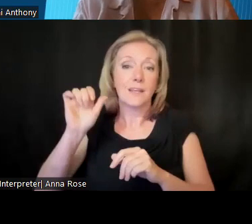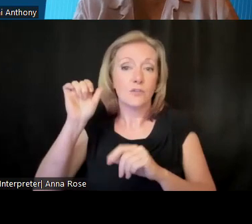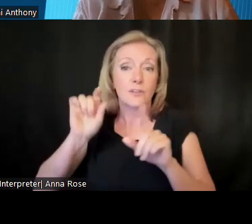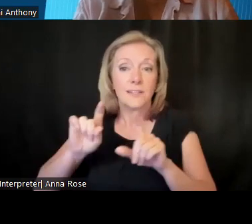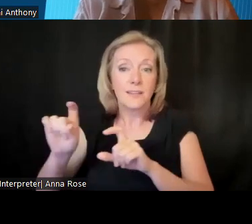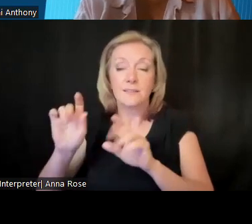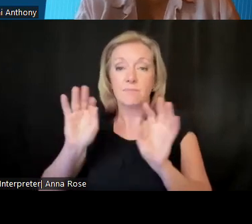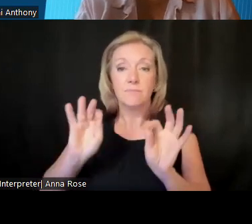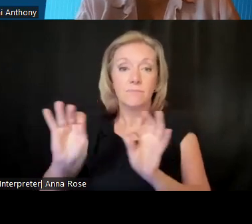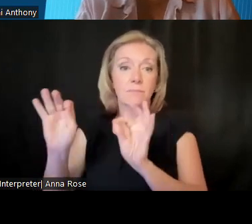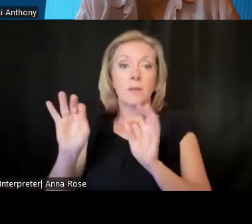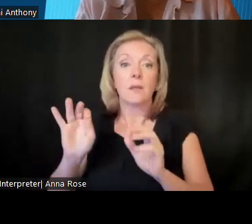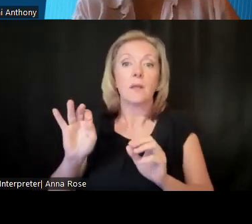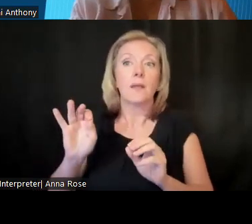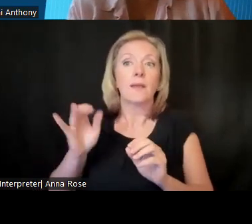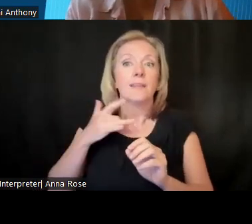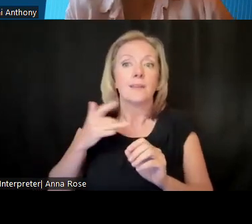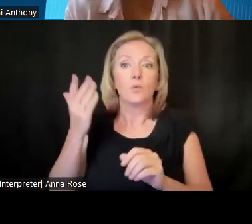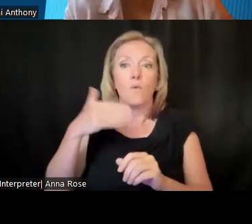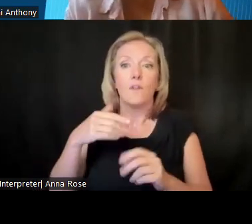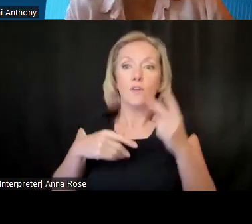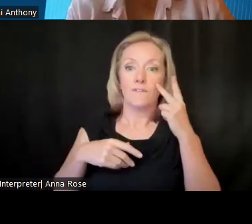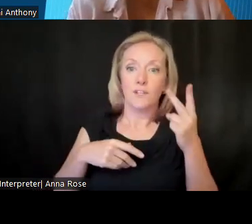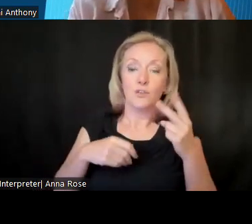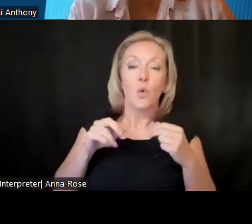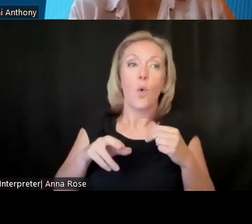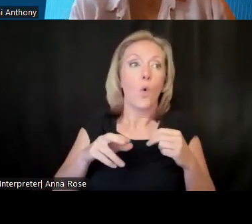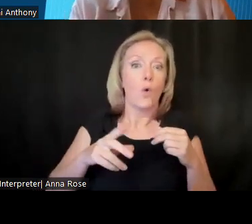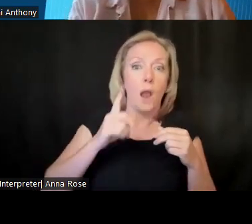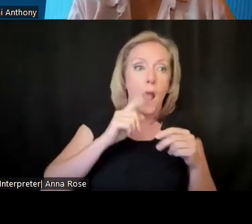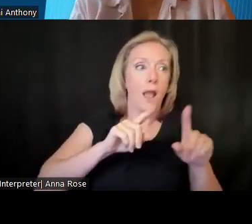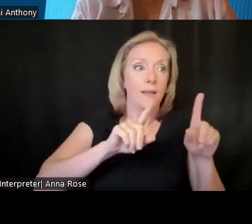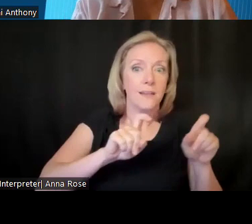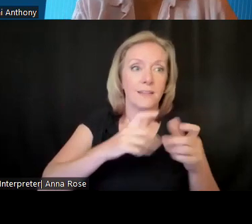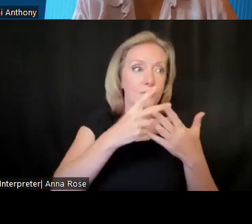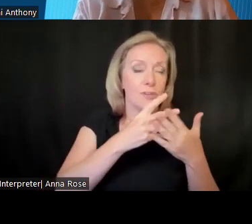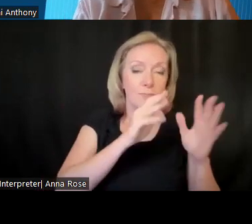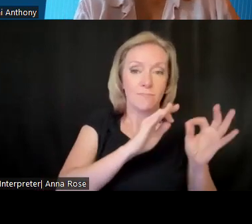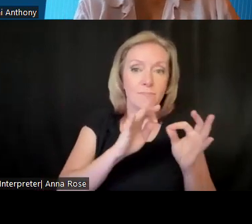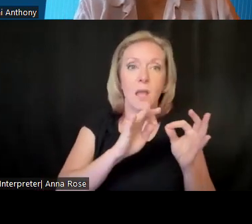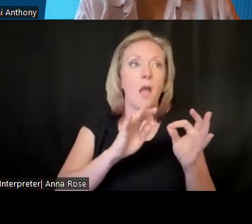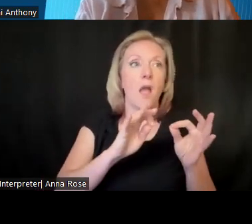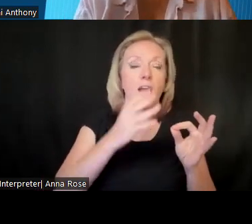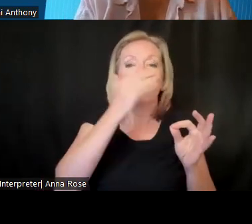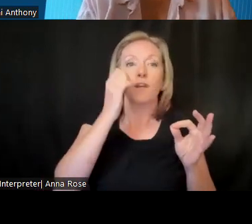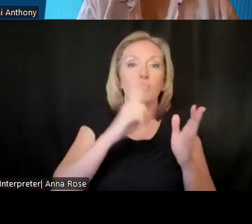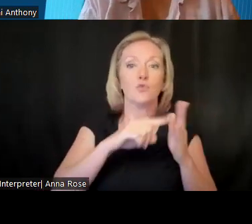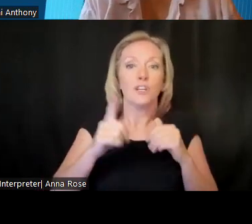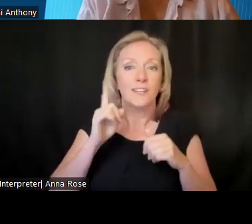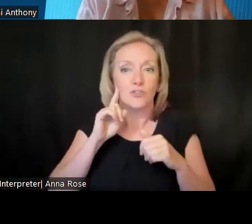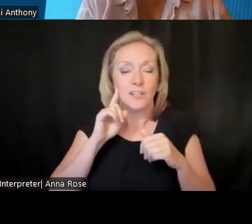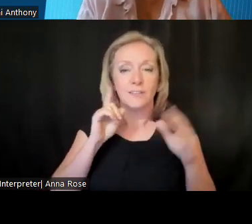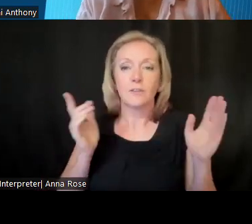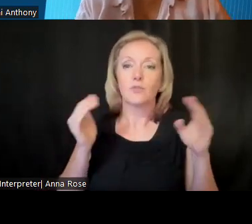aren't saying, hey, have we checked vision? We could do everything right with an eye exam and we're not saying, hey, who's checking hearing?